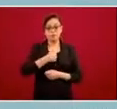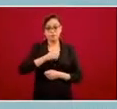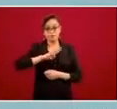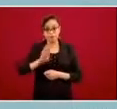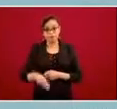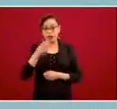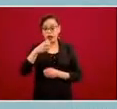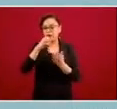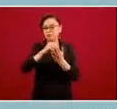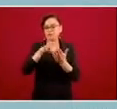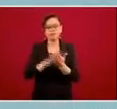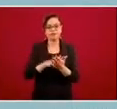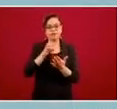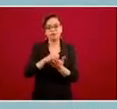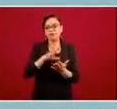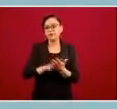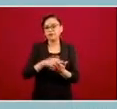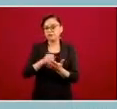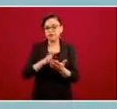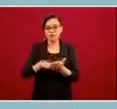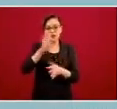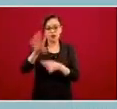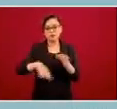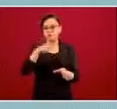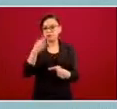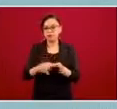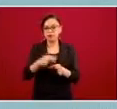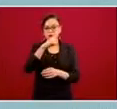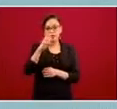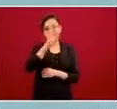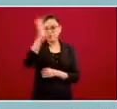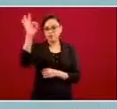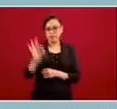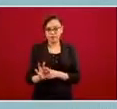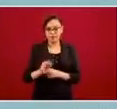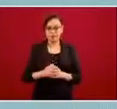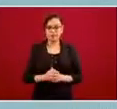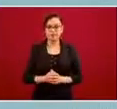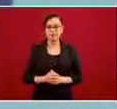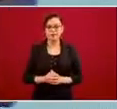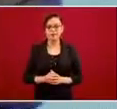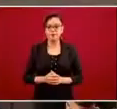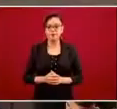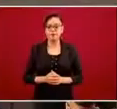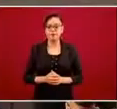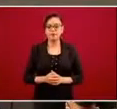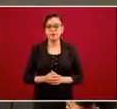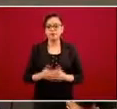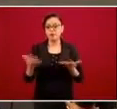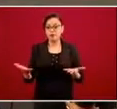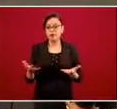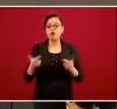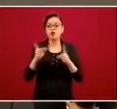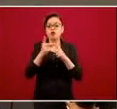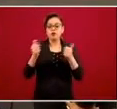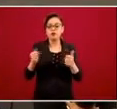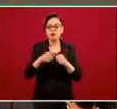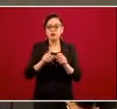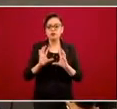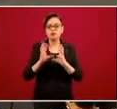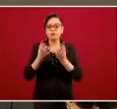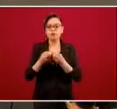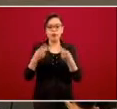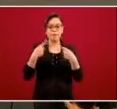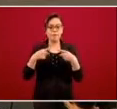lose their lives are registered 100%. So the estimated number is for